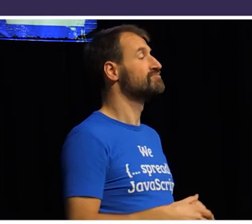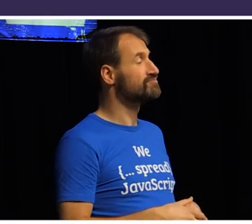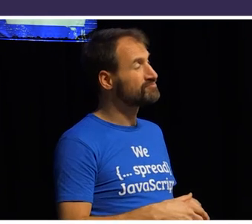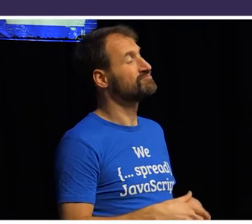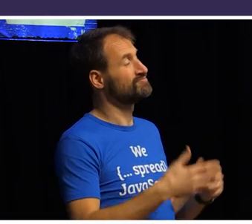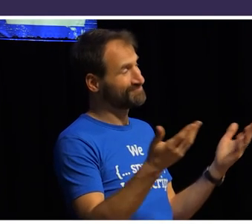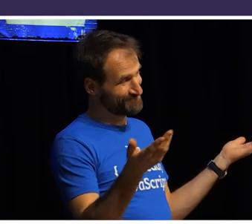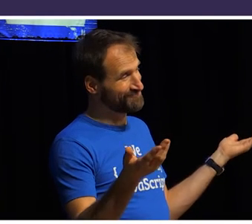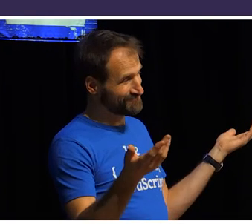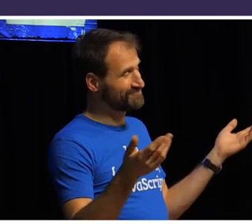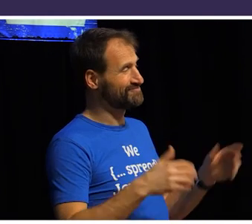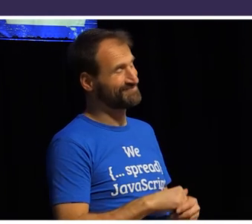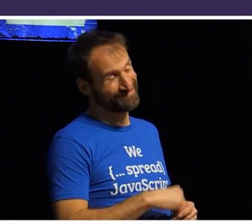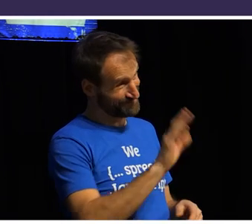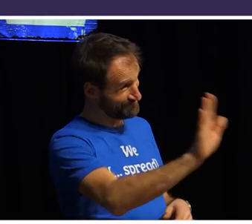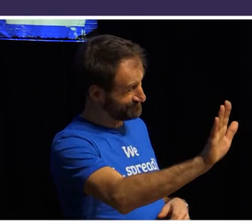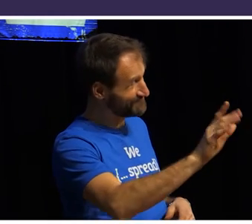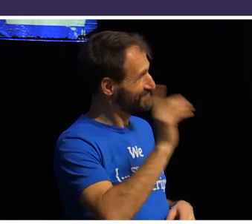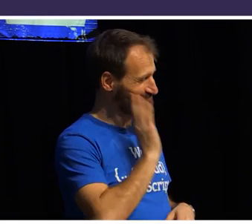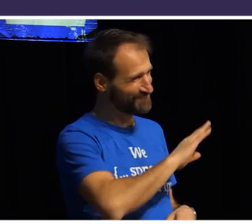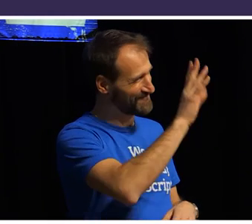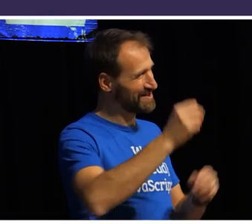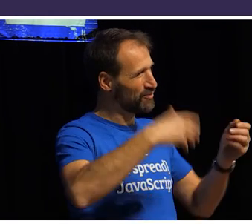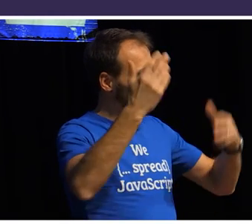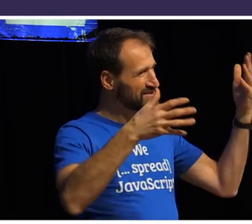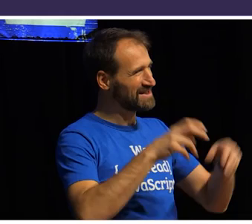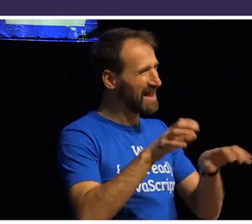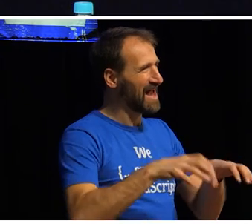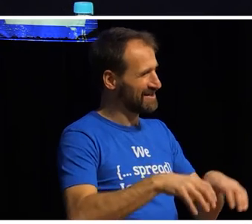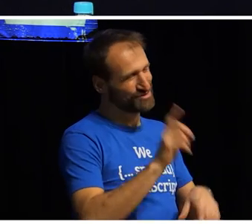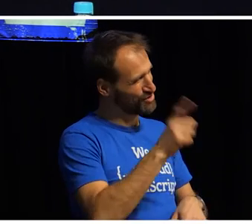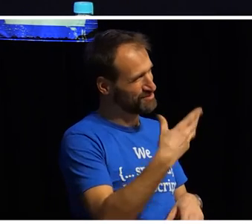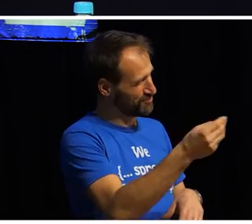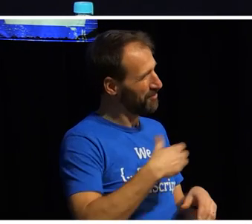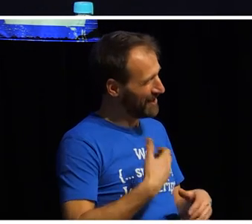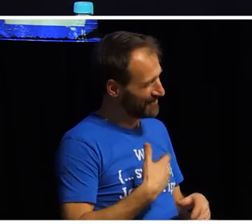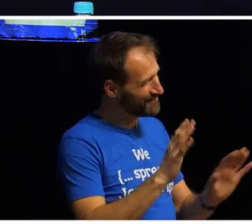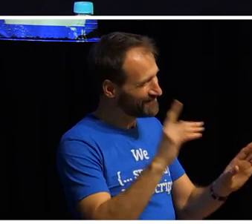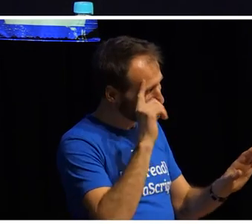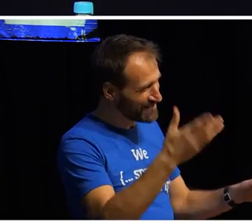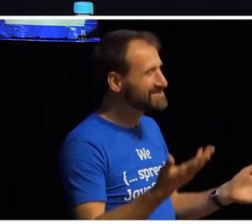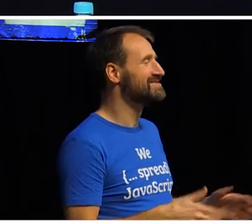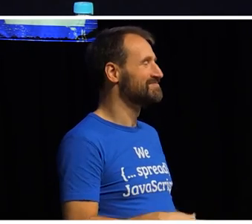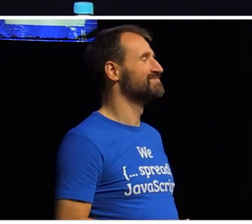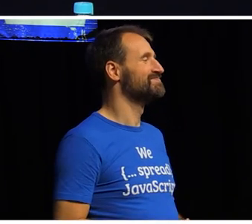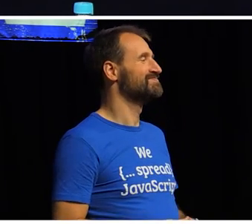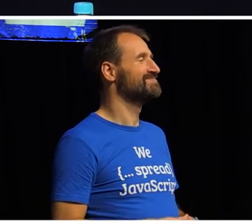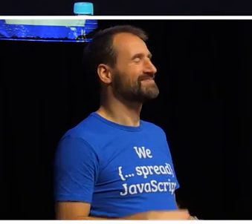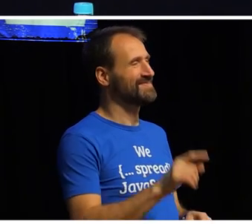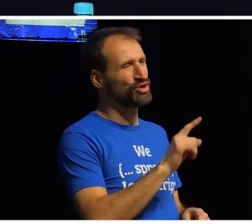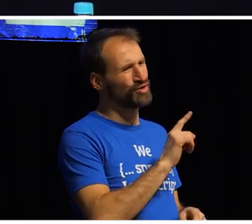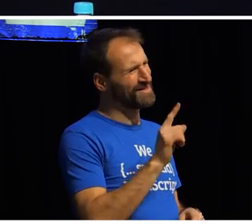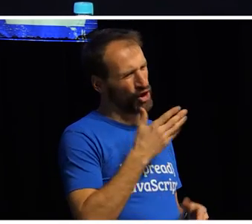as you sort of seen and I proved this live don't start hacking website you know you could get trampled in trouble and either way it's impolite I